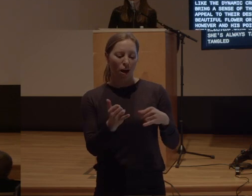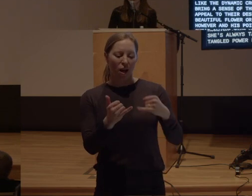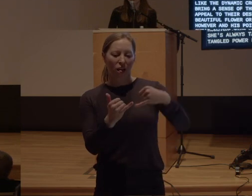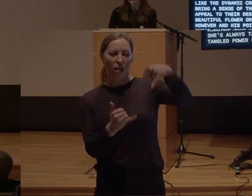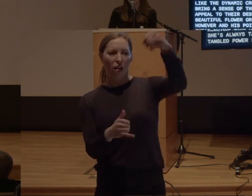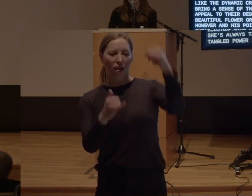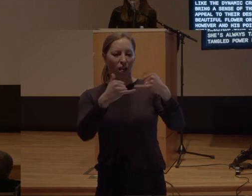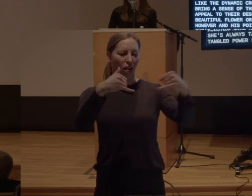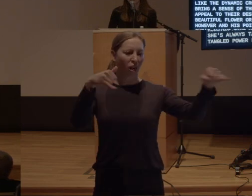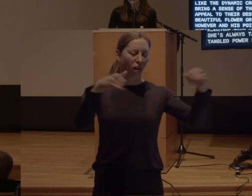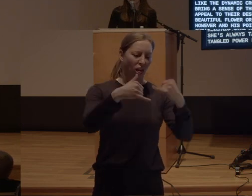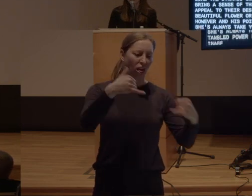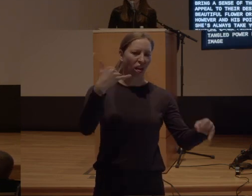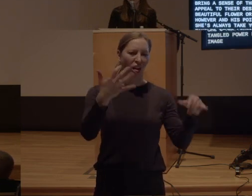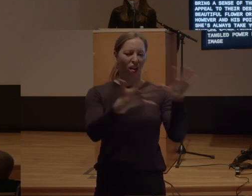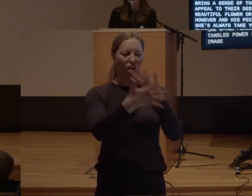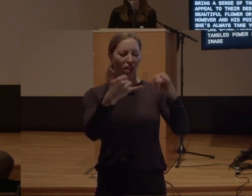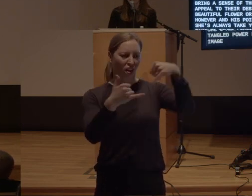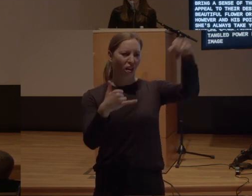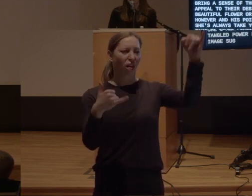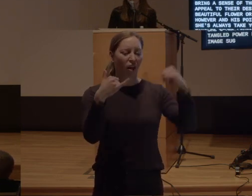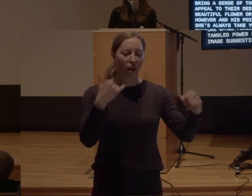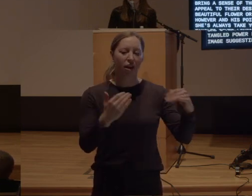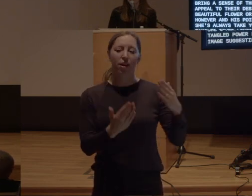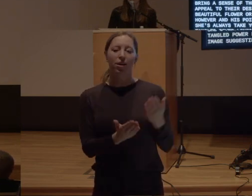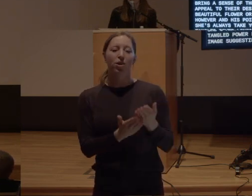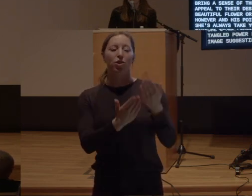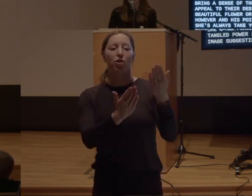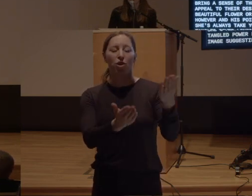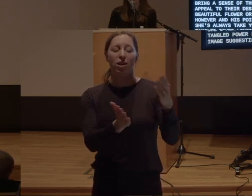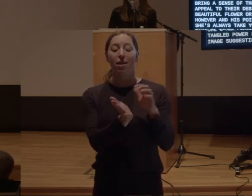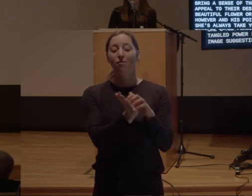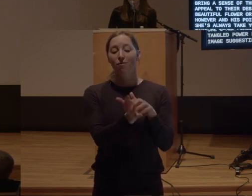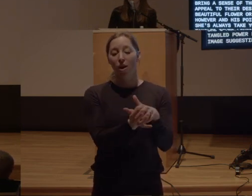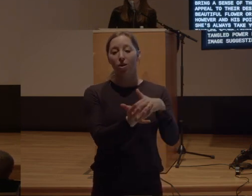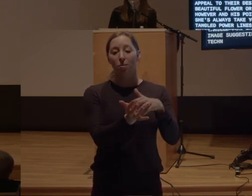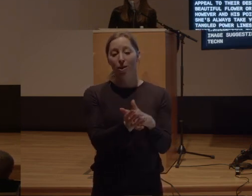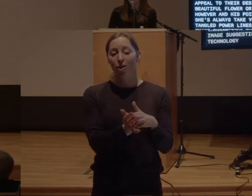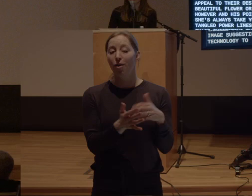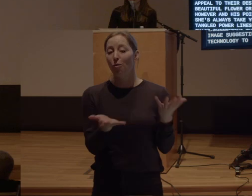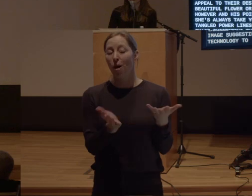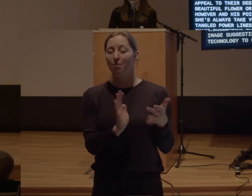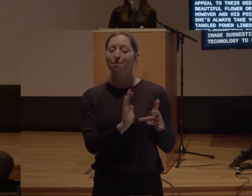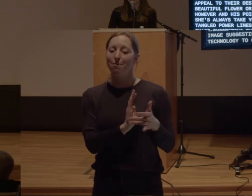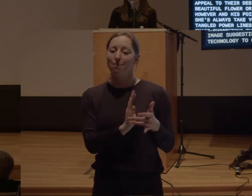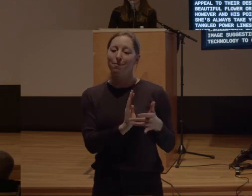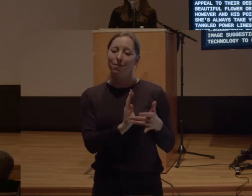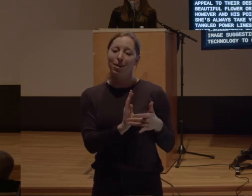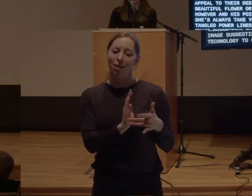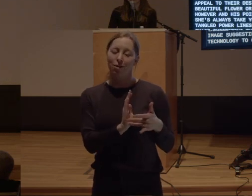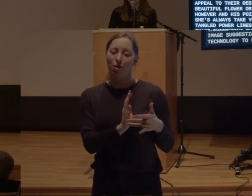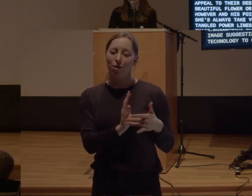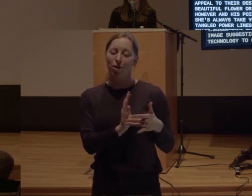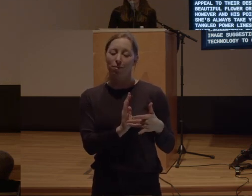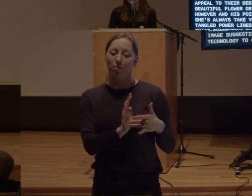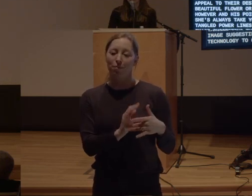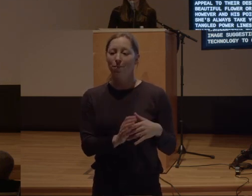in the foreground of his image, suggesting the vulnerability of modern technology to overwhelming natural